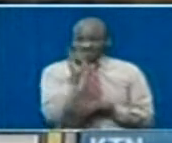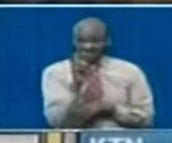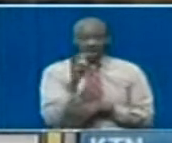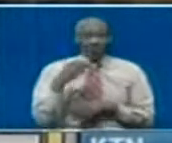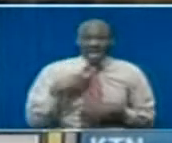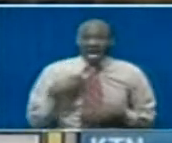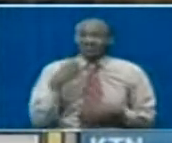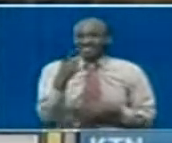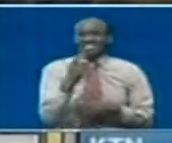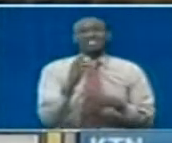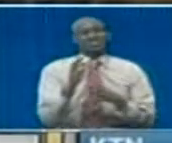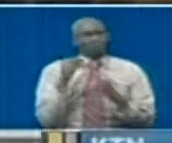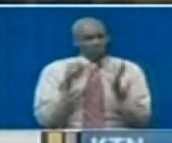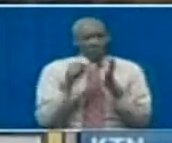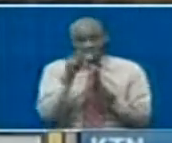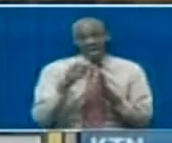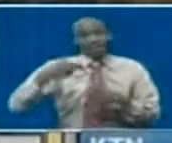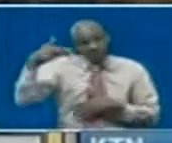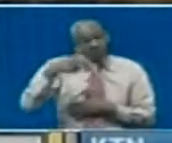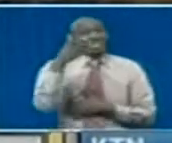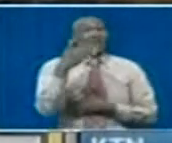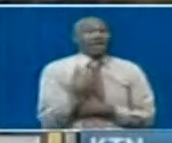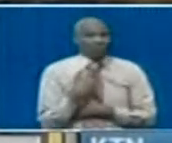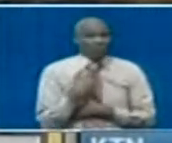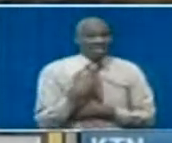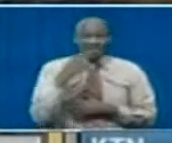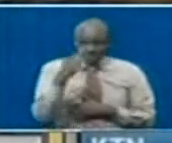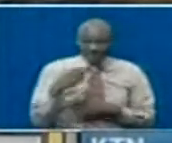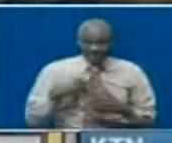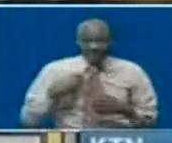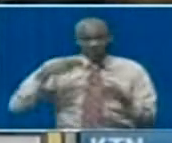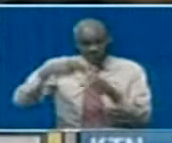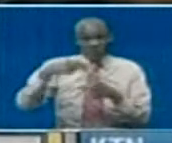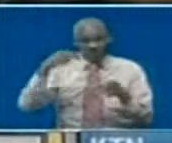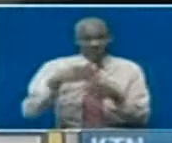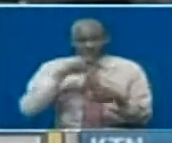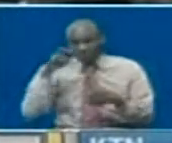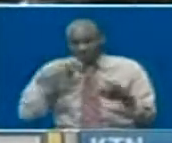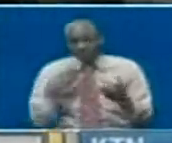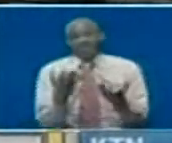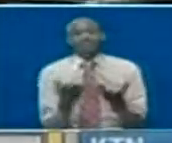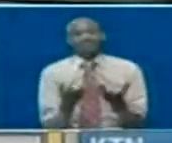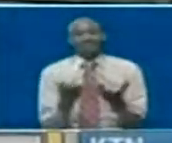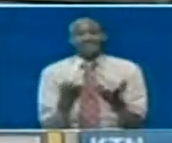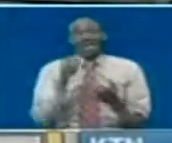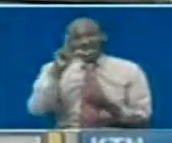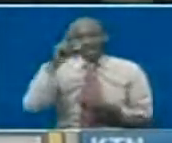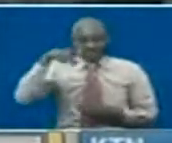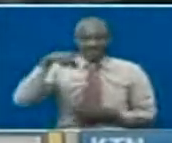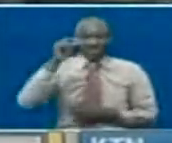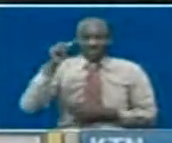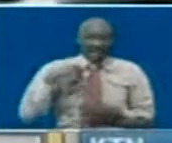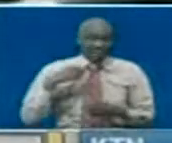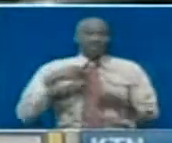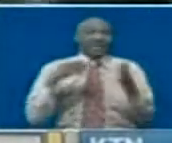spiral back of insecurity, especially in petrol stations, where the illegal fillers are looking for cylinders that are validated. LPG illegal and